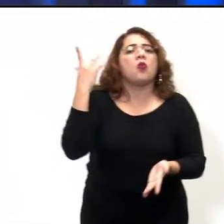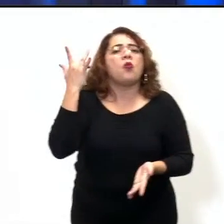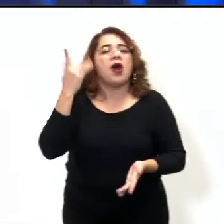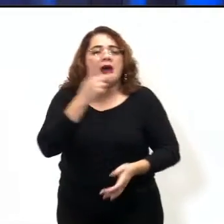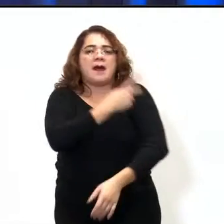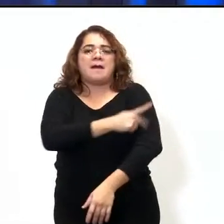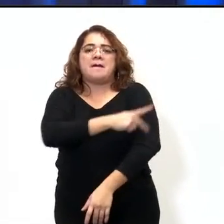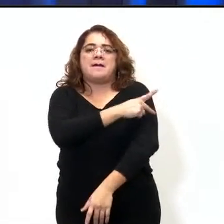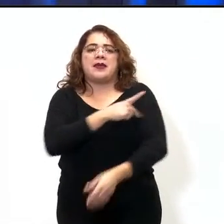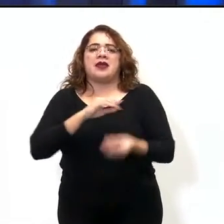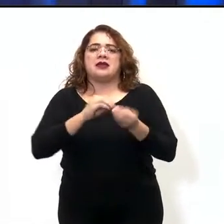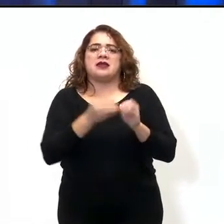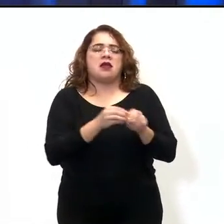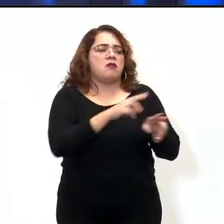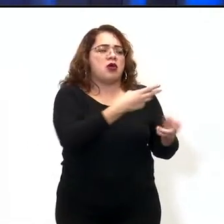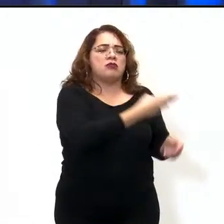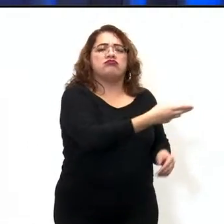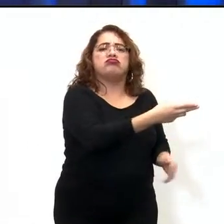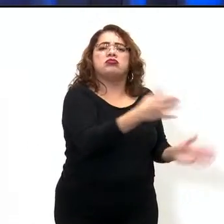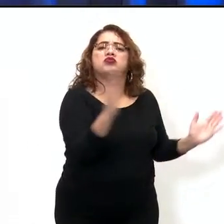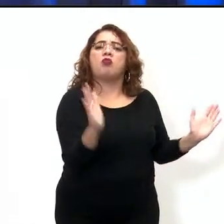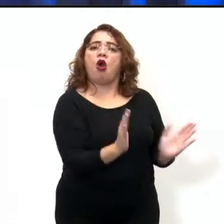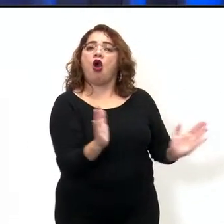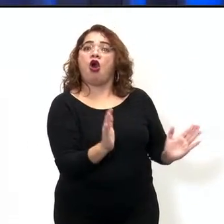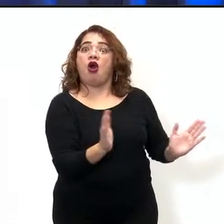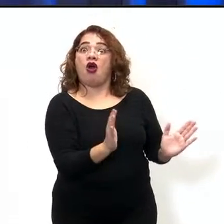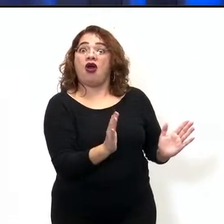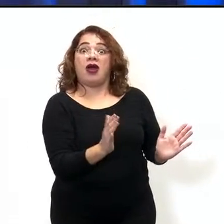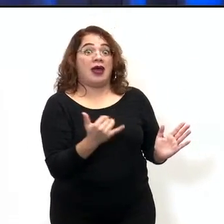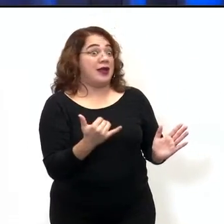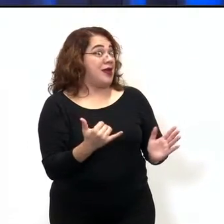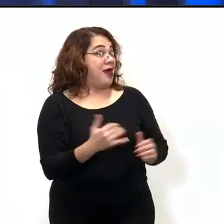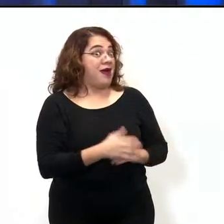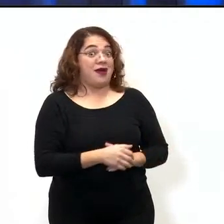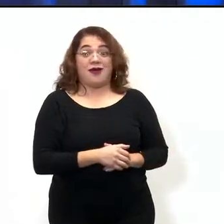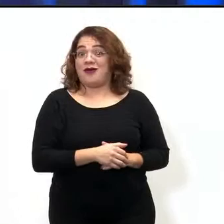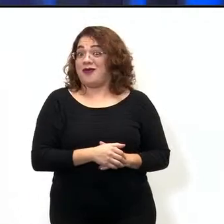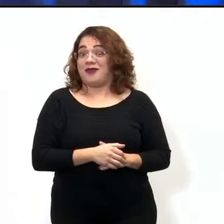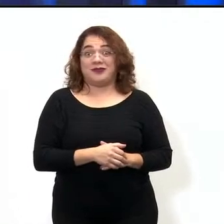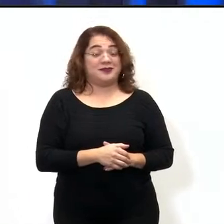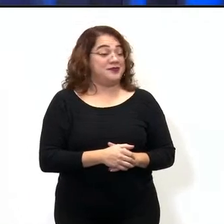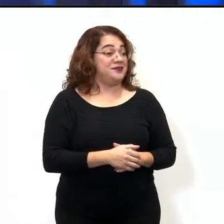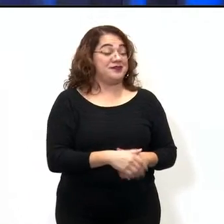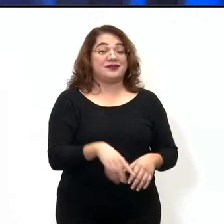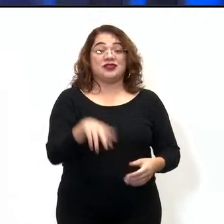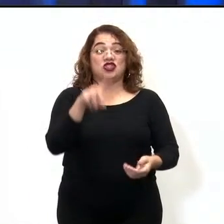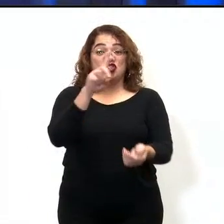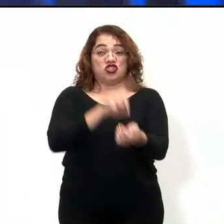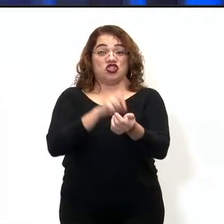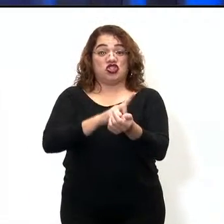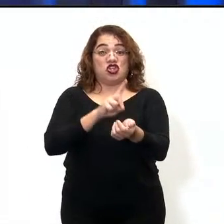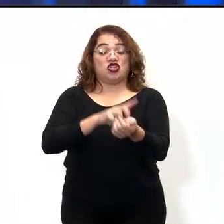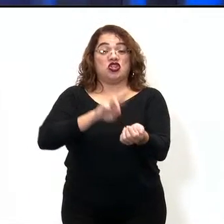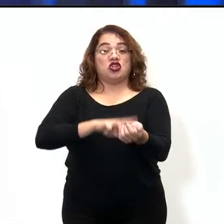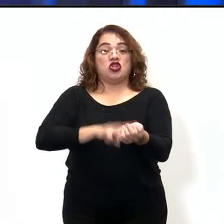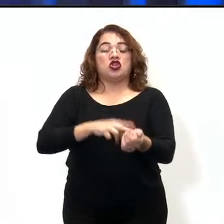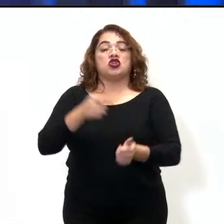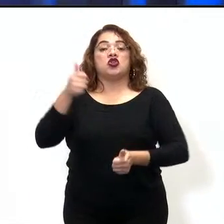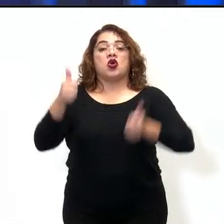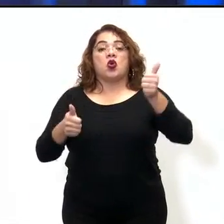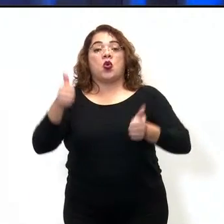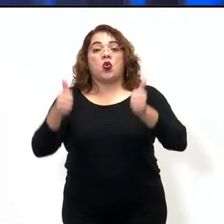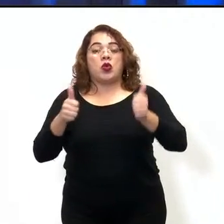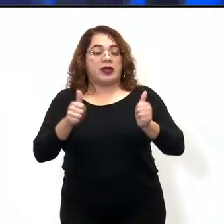smaller. Where we're headed is a situation where nurses and doctors are going to have to make the choice about spending